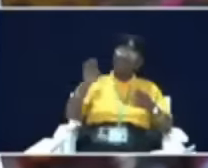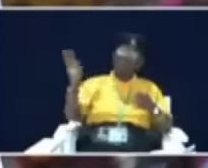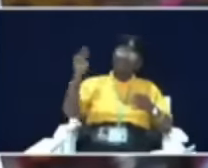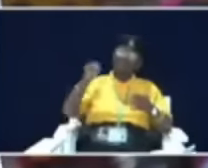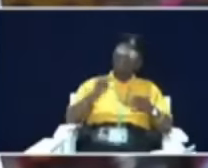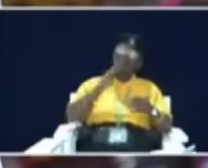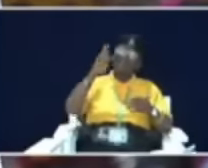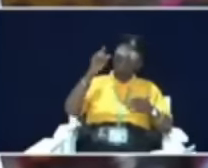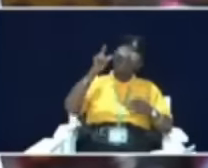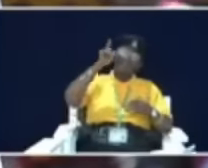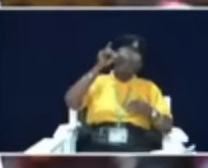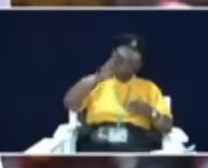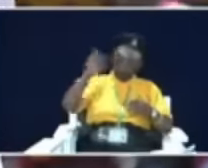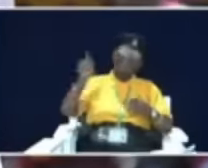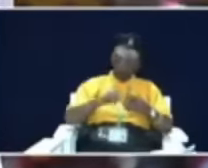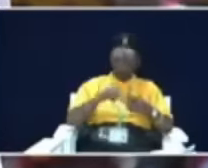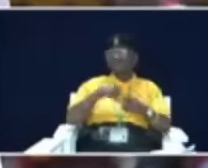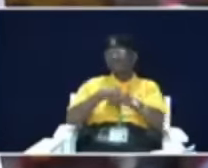now.